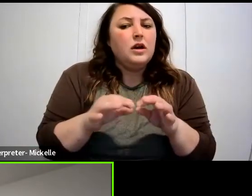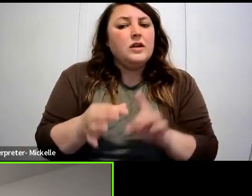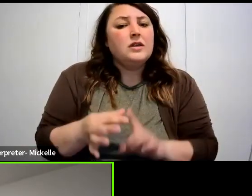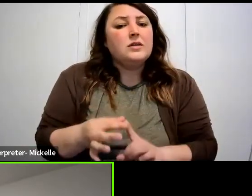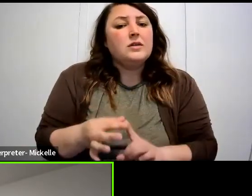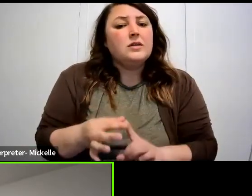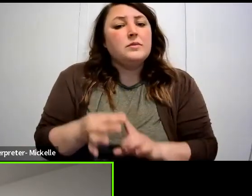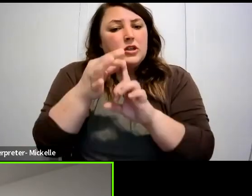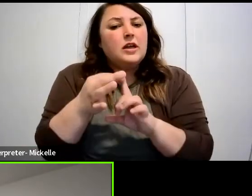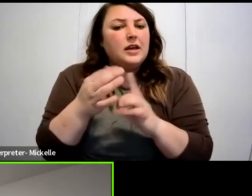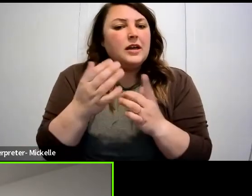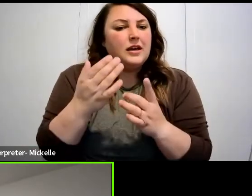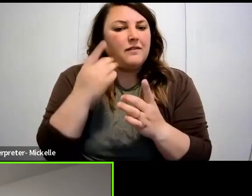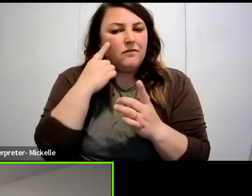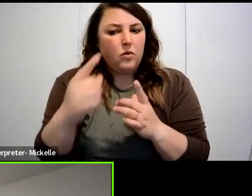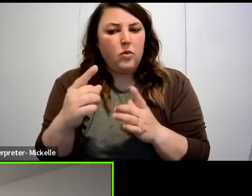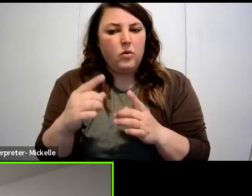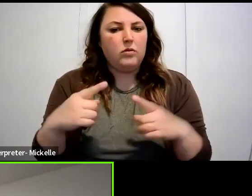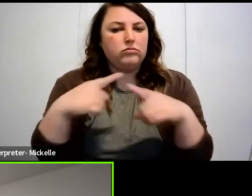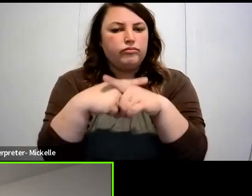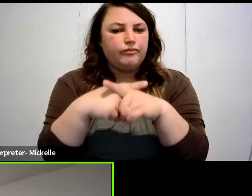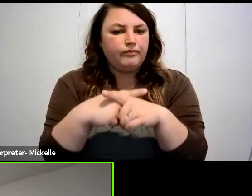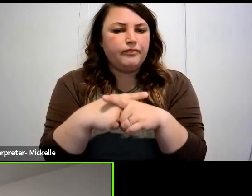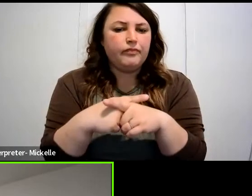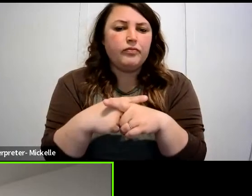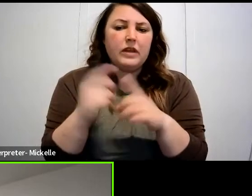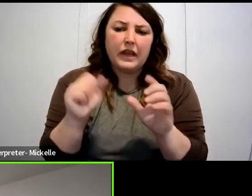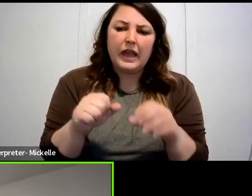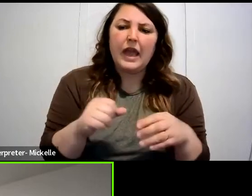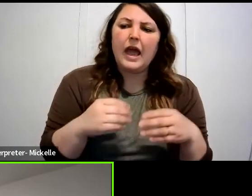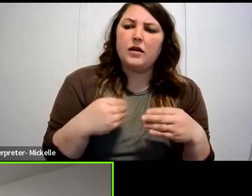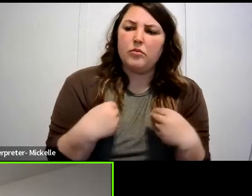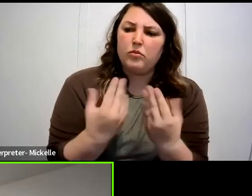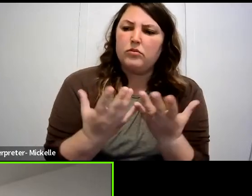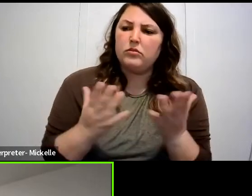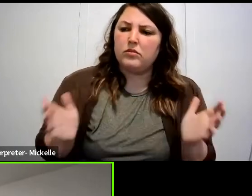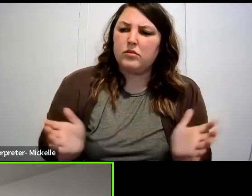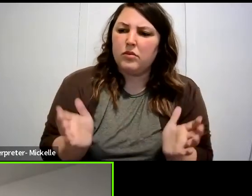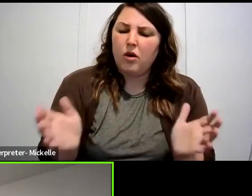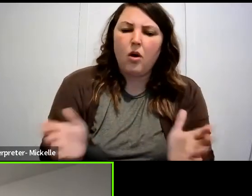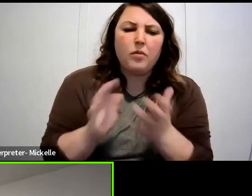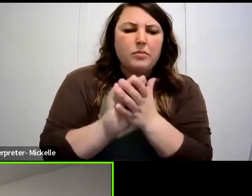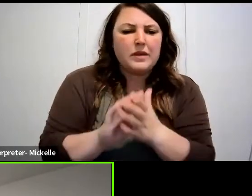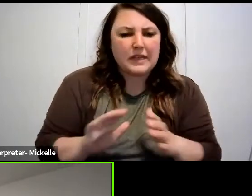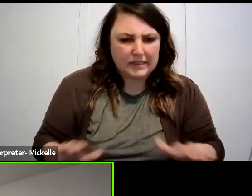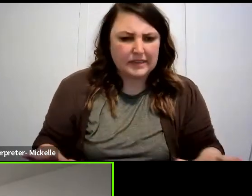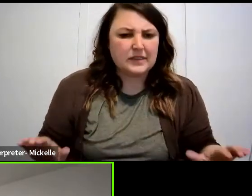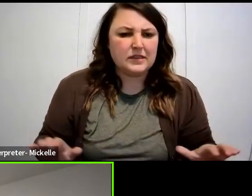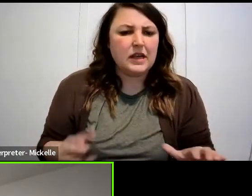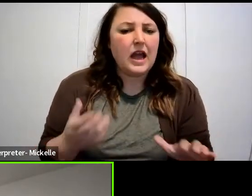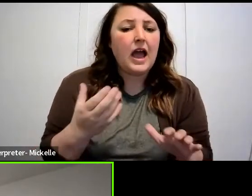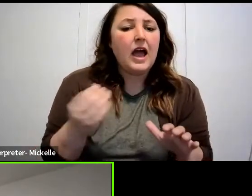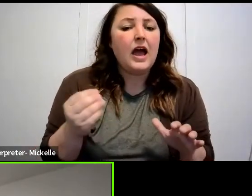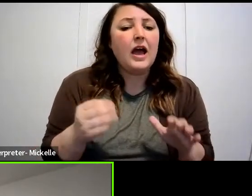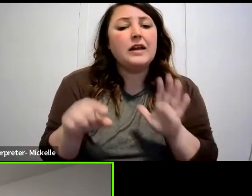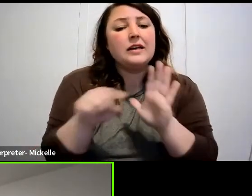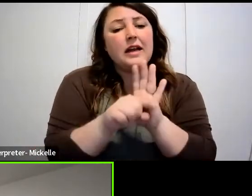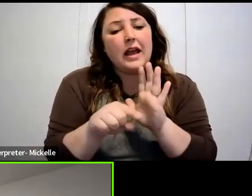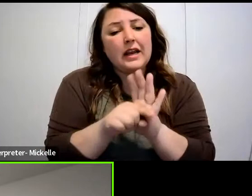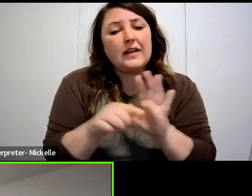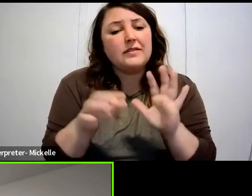they can promote the narratives of peace and dialogue, challenge negative stereotypes, and contribute to building